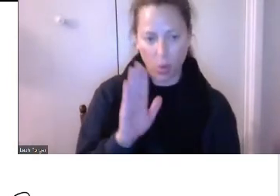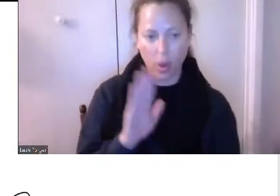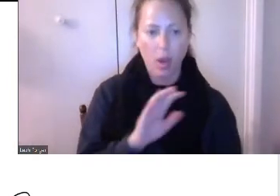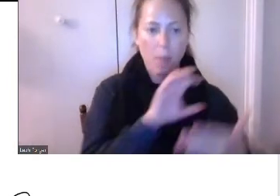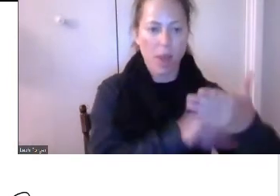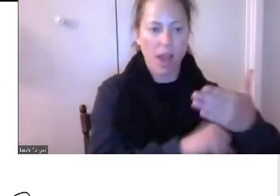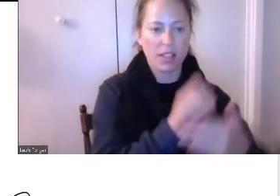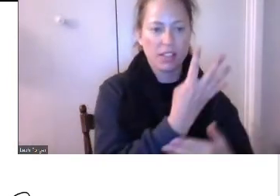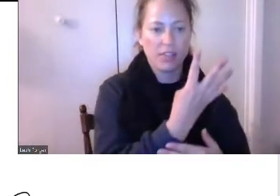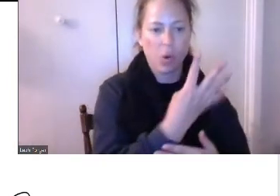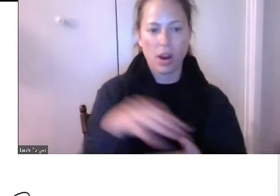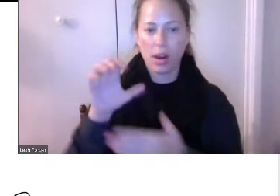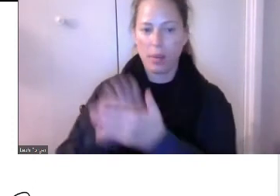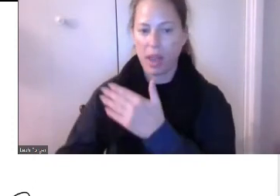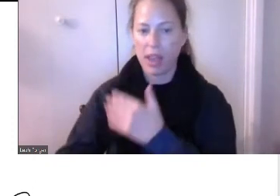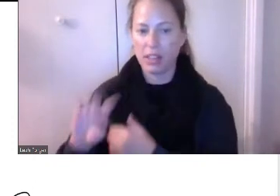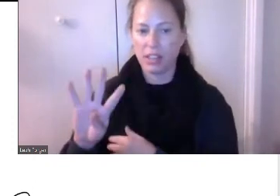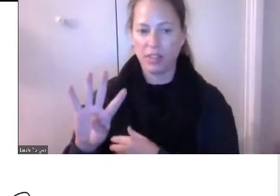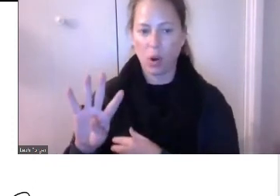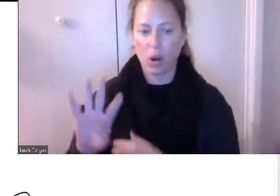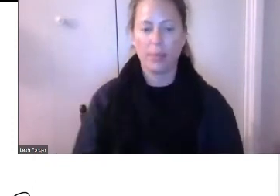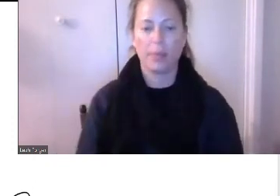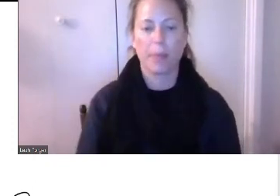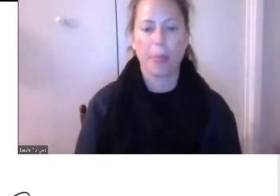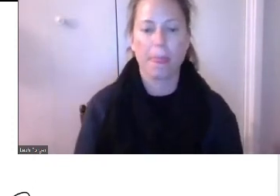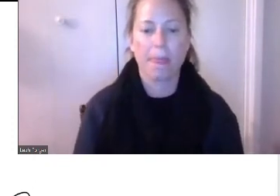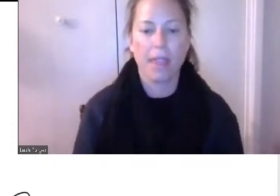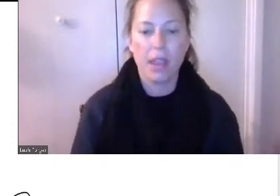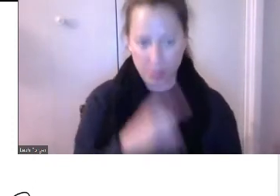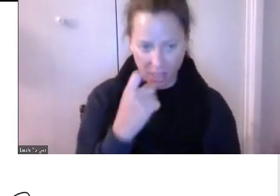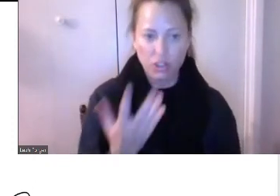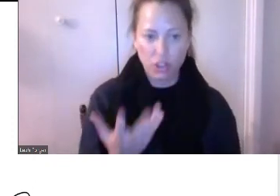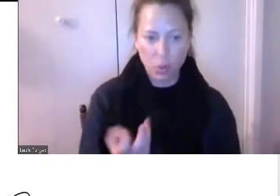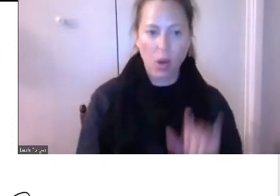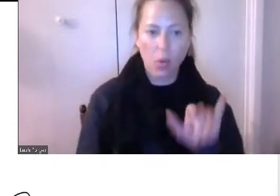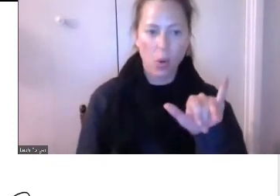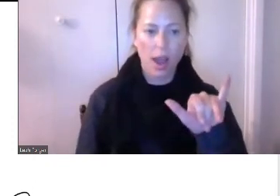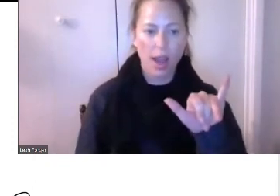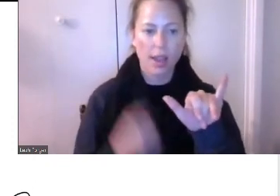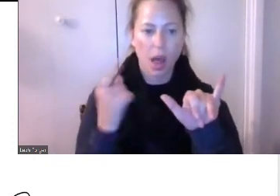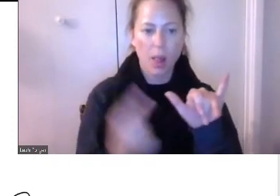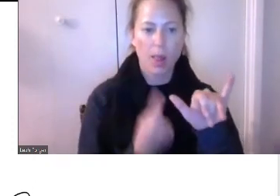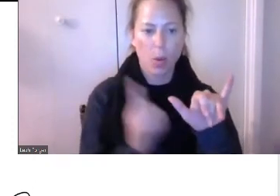Okay, so we get y by itself.